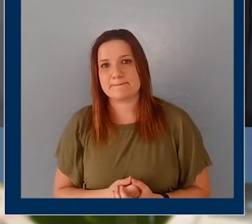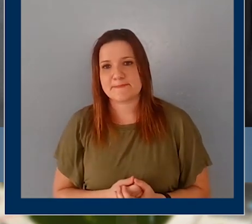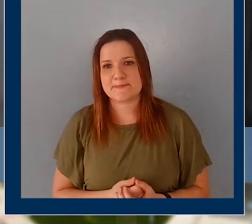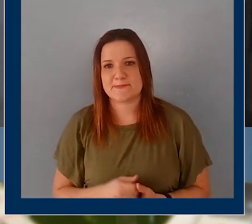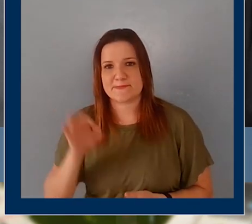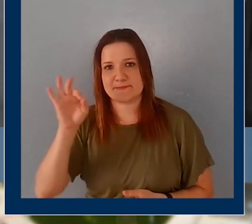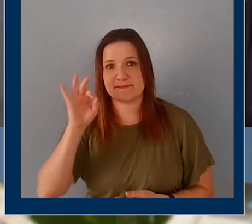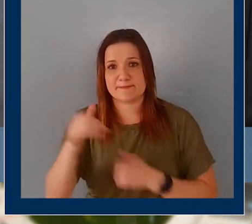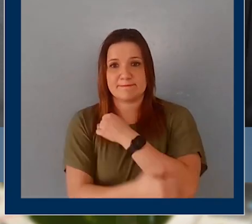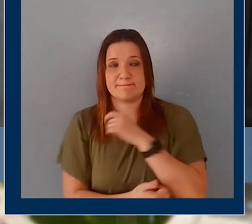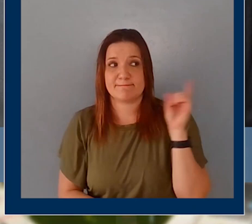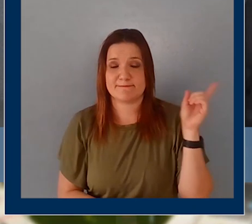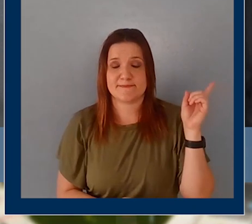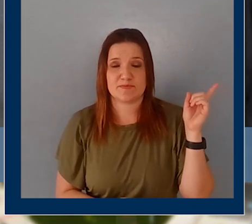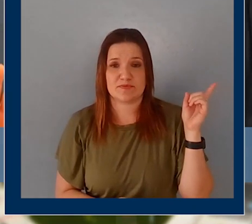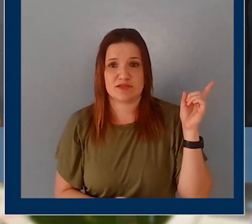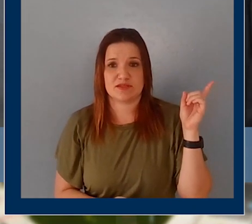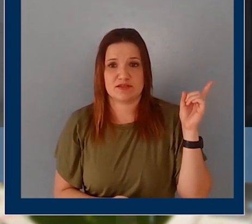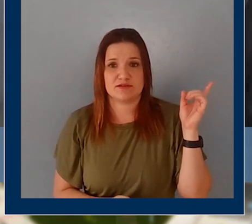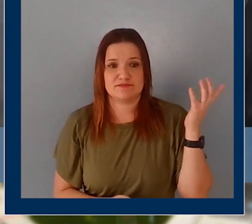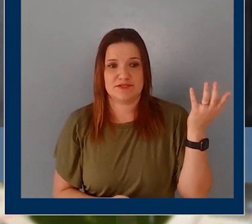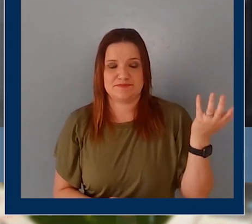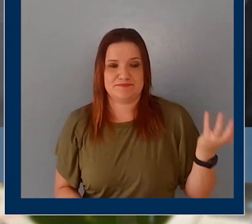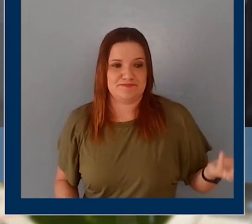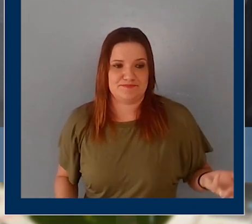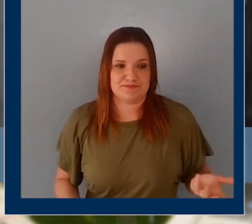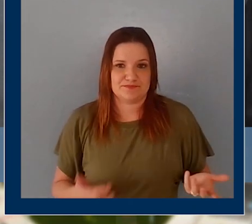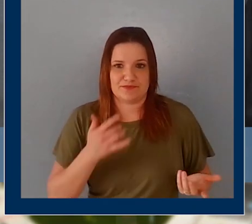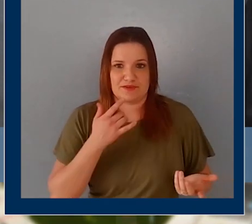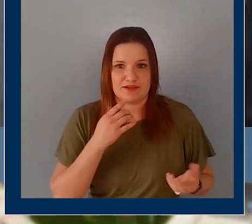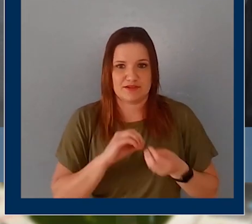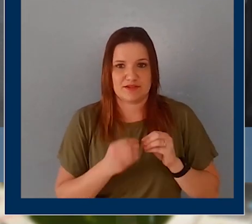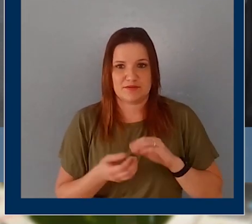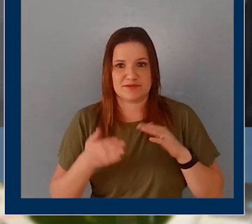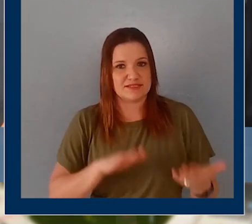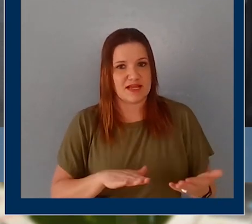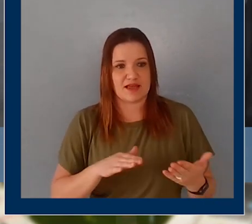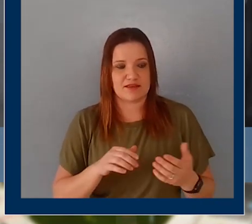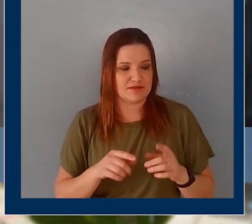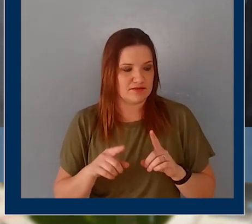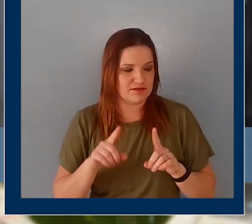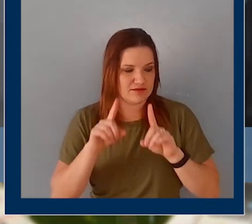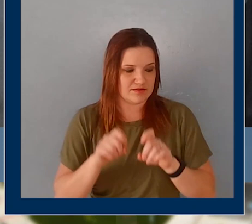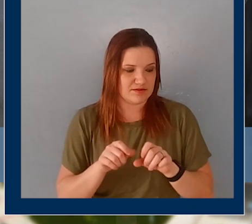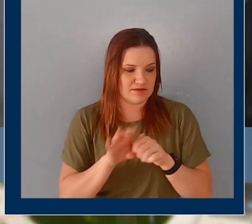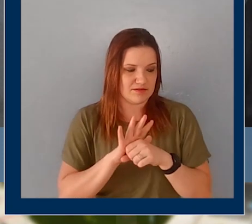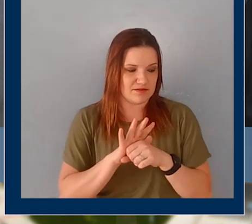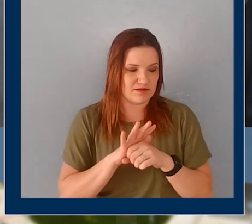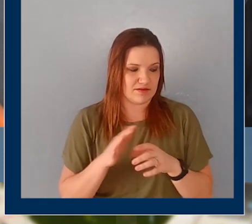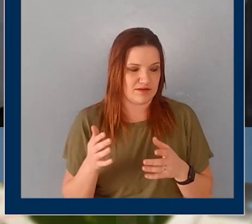minutes, Gary. So let's see how quickly we can do this. A chat. What is the protocol if someone has had COVID